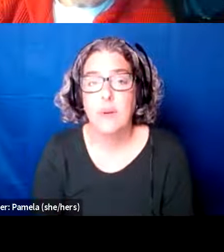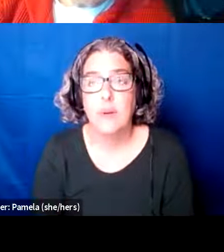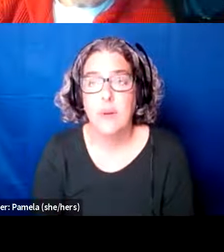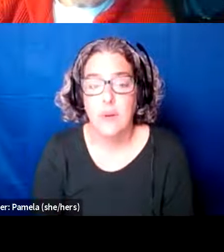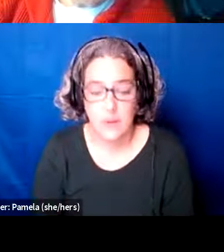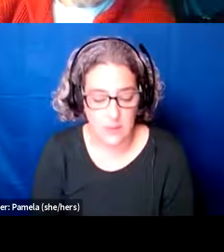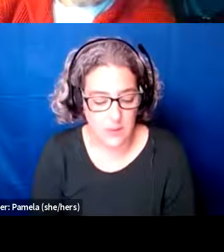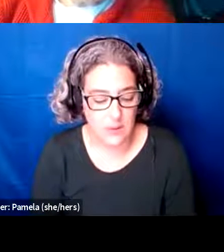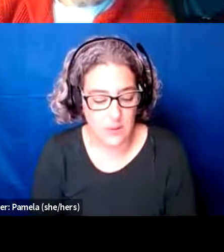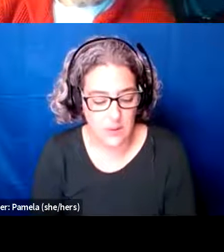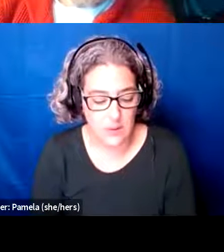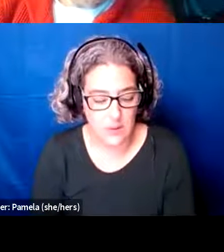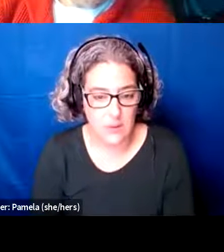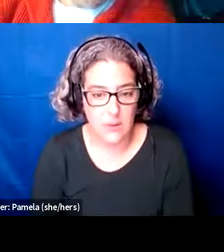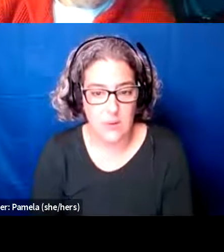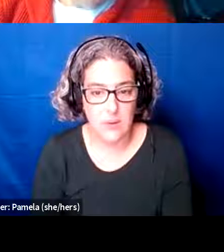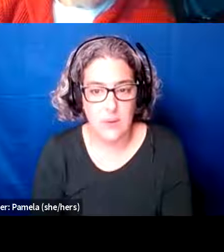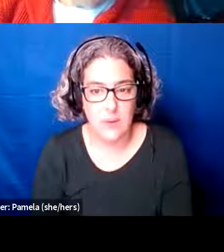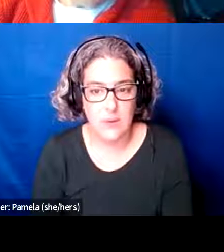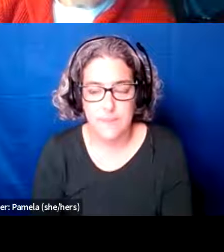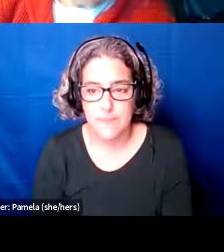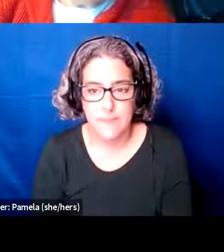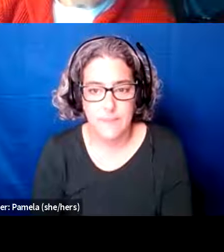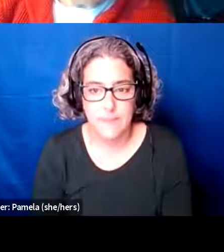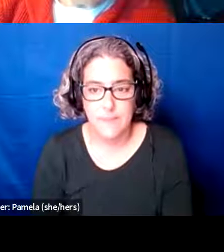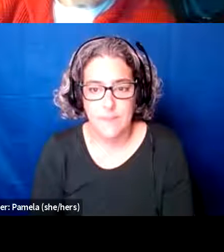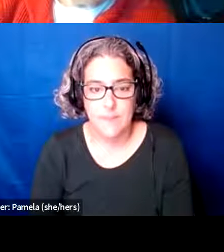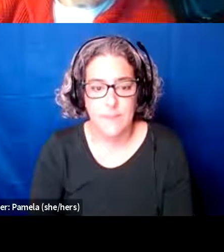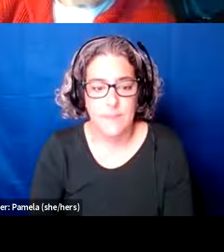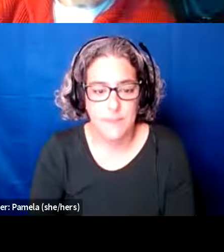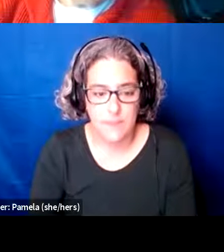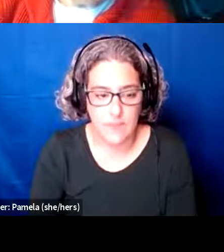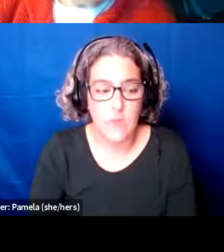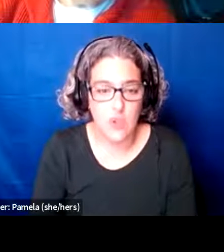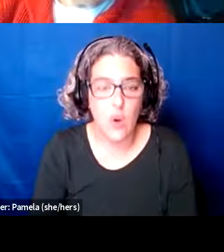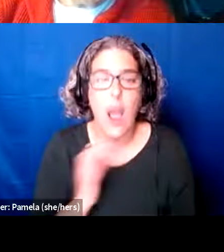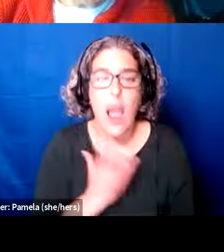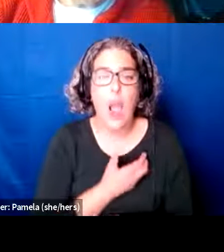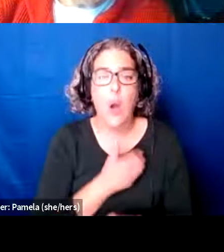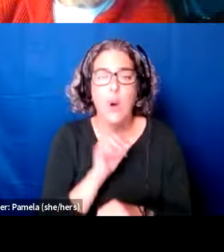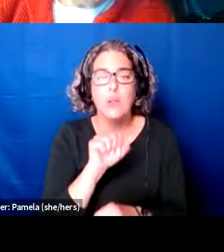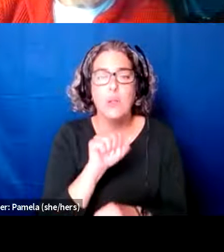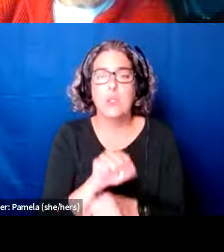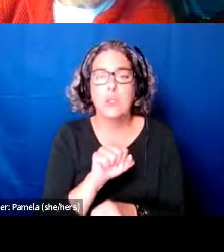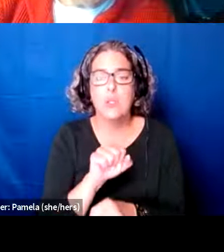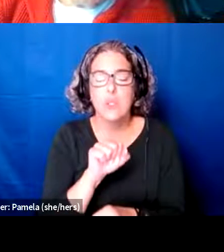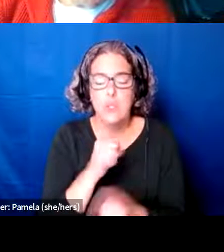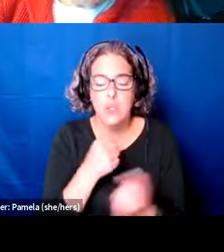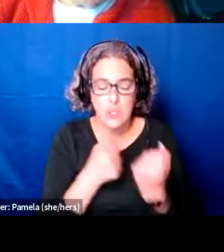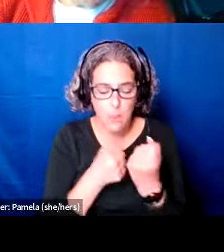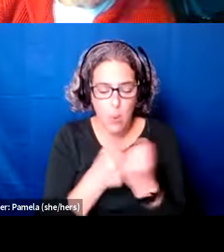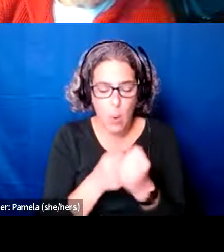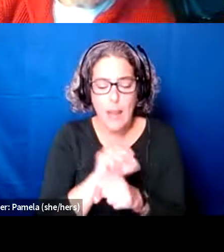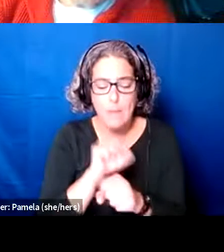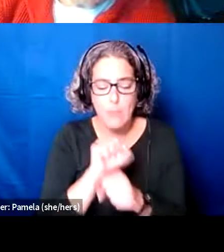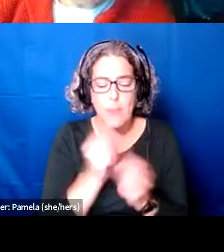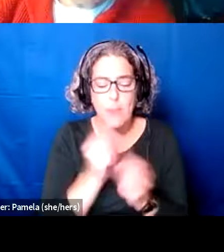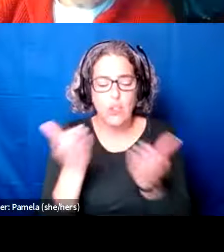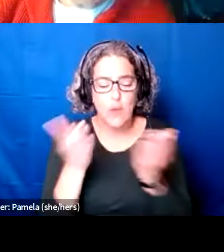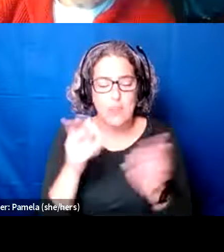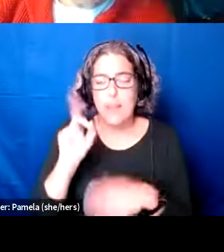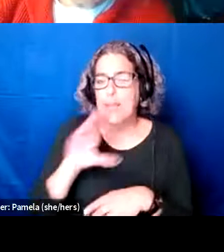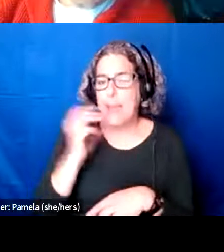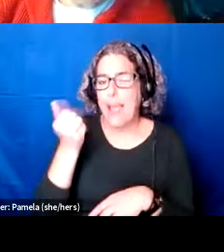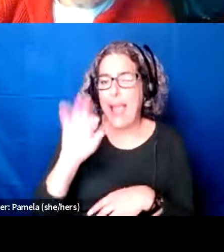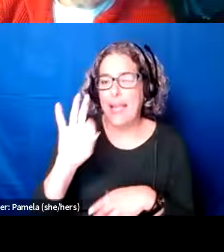Sure. So our supported employment services, the individuals typically have to be 19 or older unless there's an